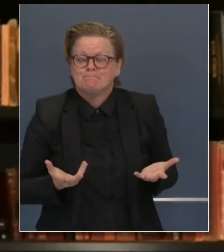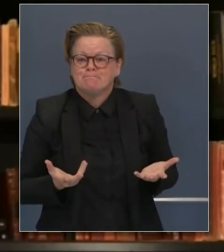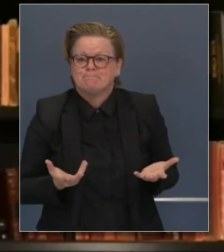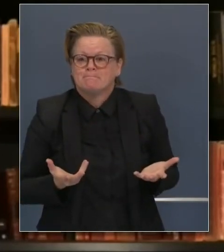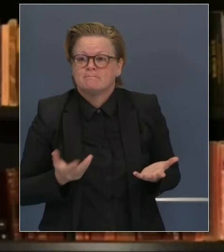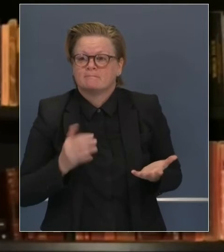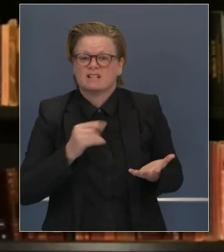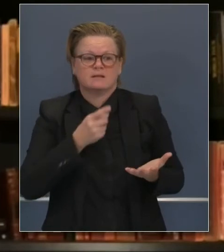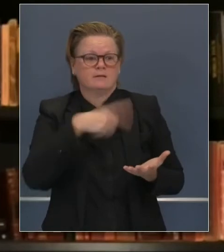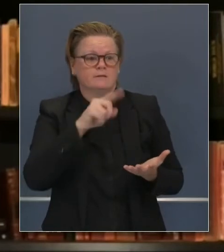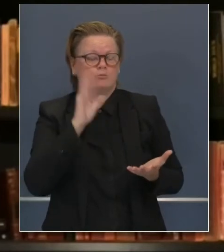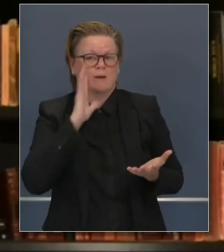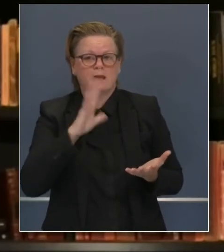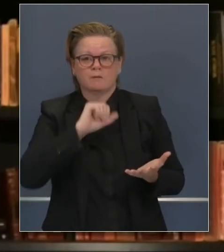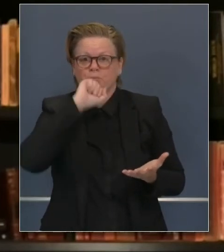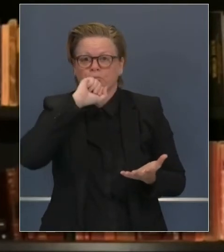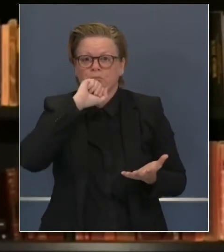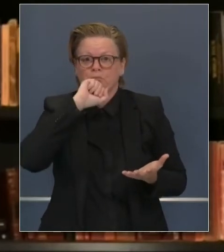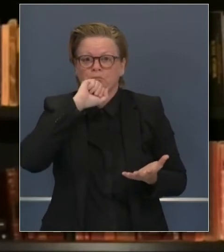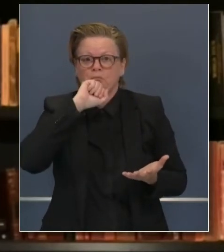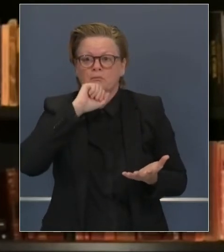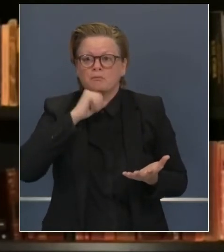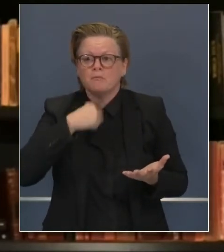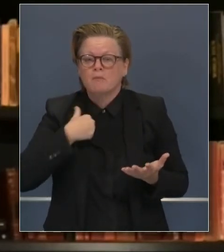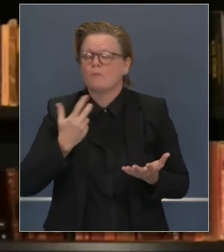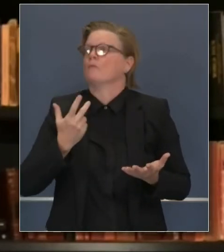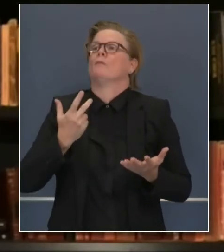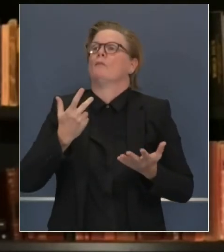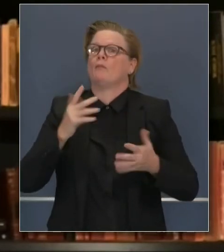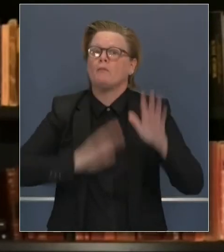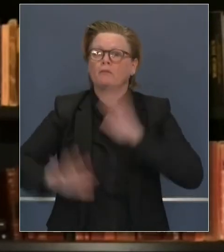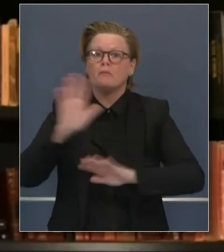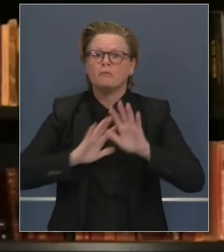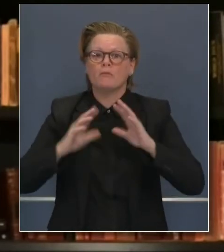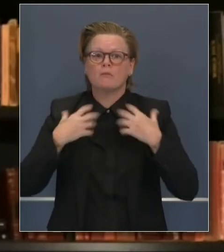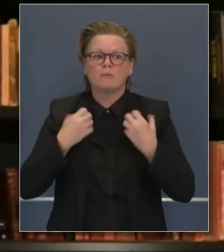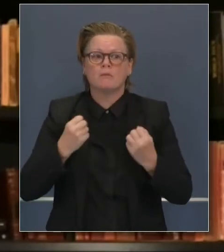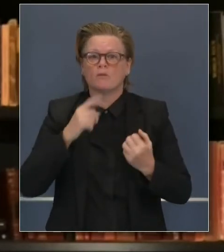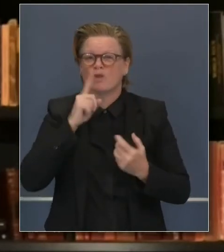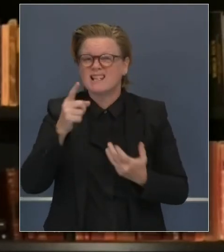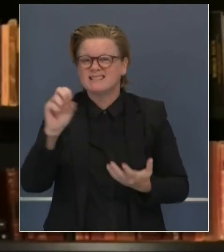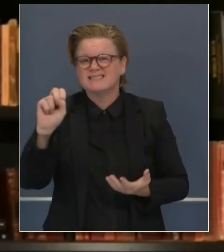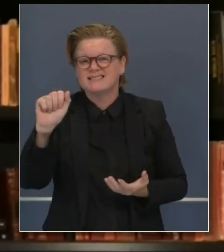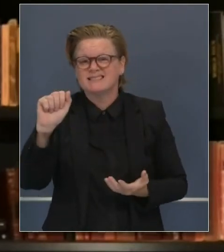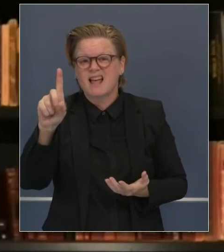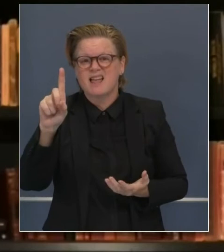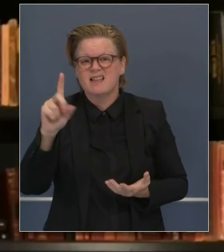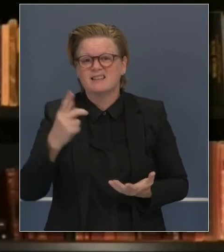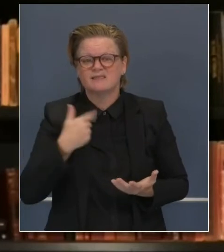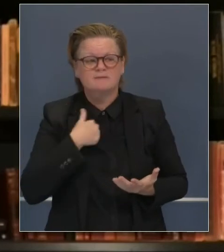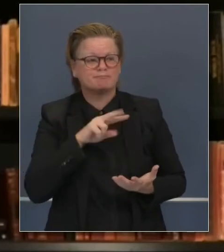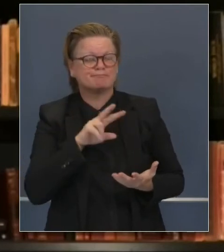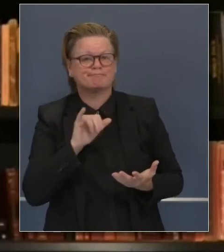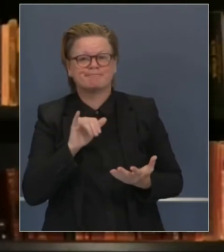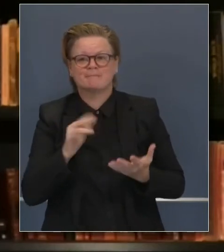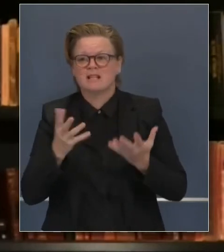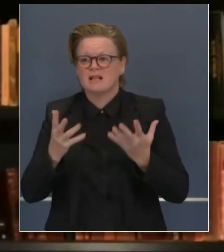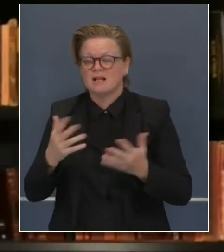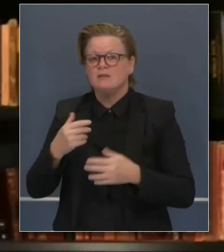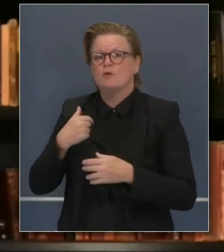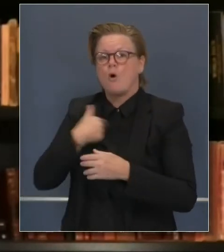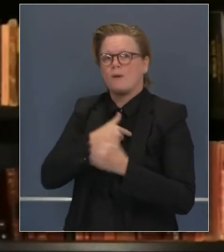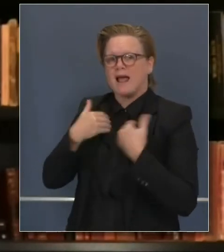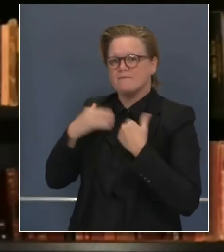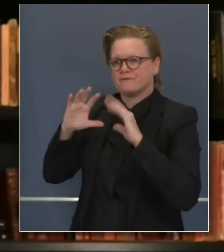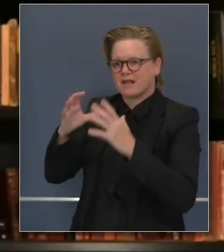which is unfortunate. As it relates to enforcement, though, I should note that we have worked with CSAC and our League